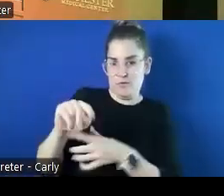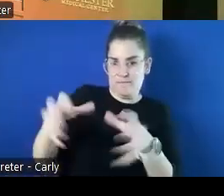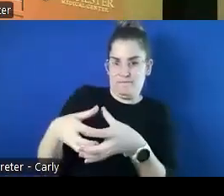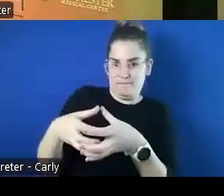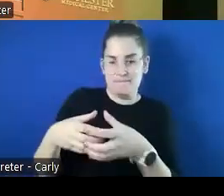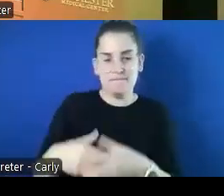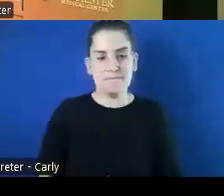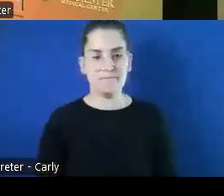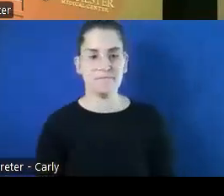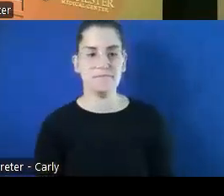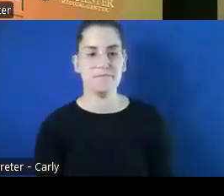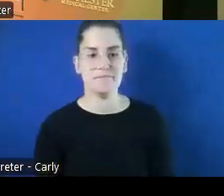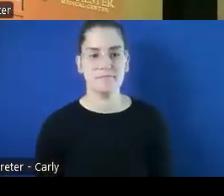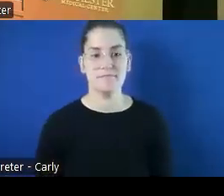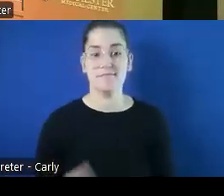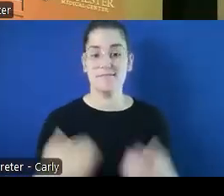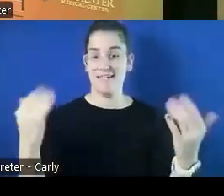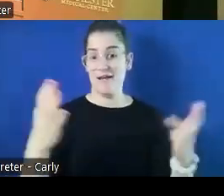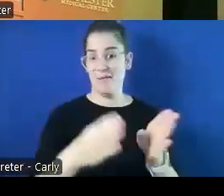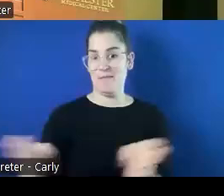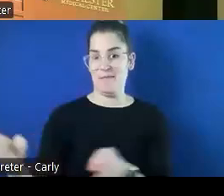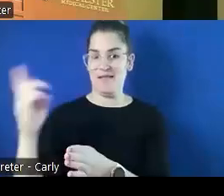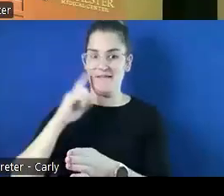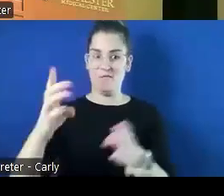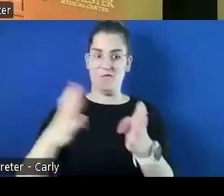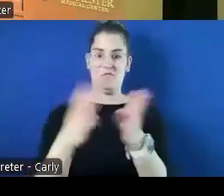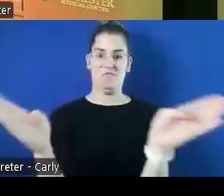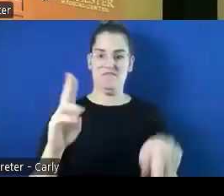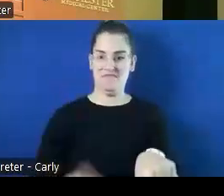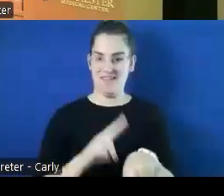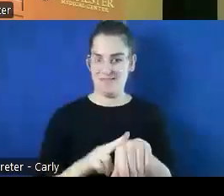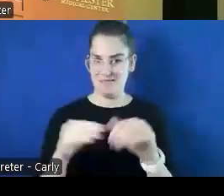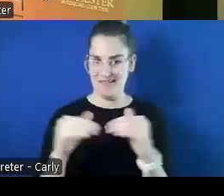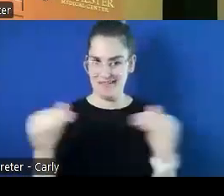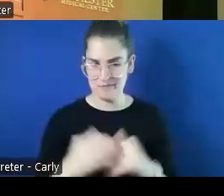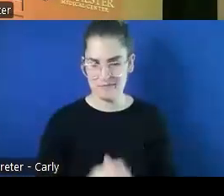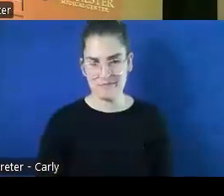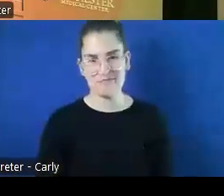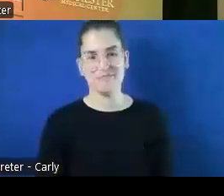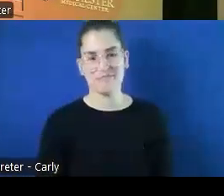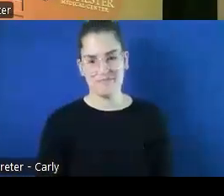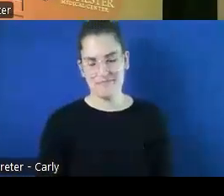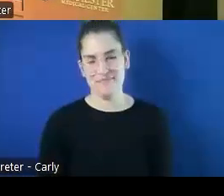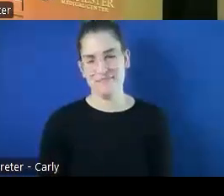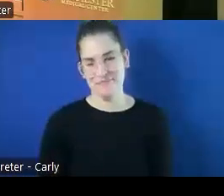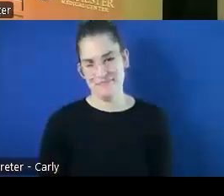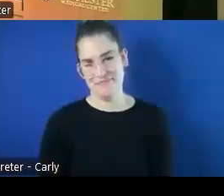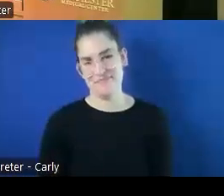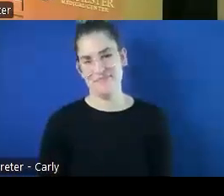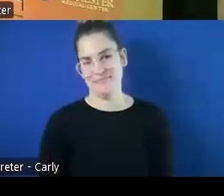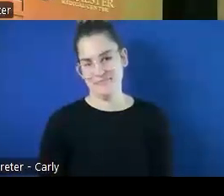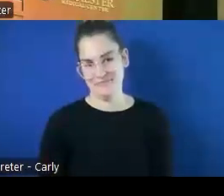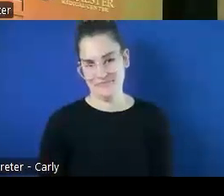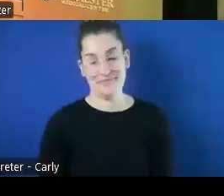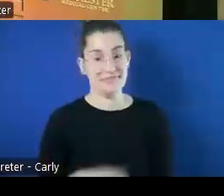outreach we have planned for the national audience. And recently, this is something that